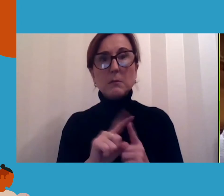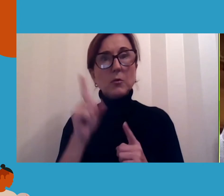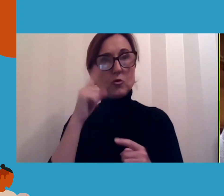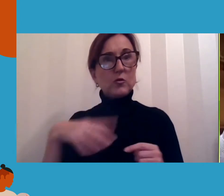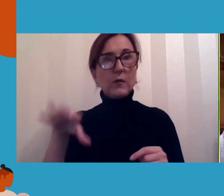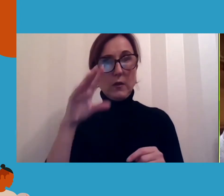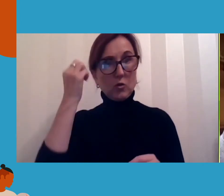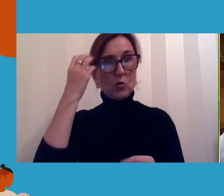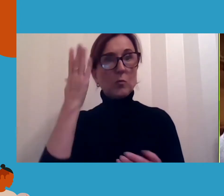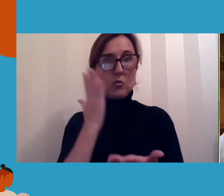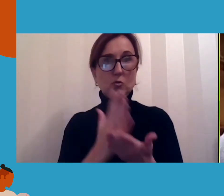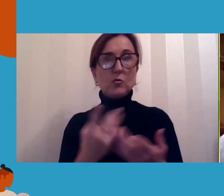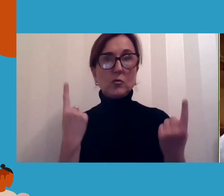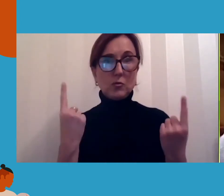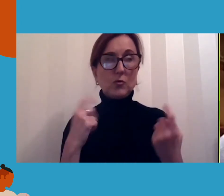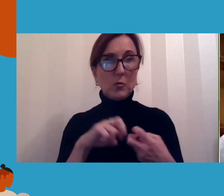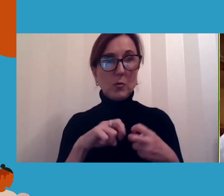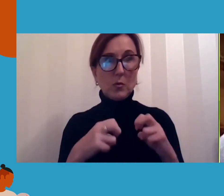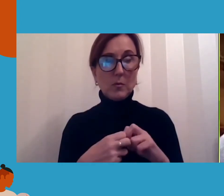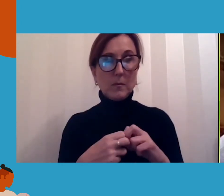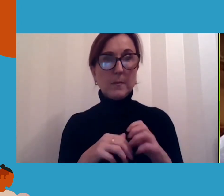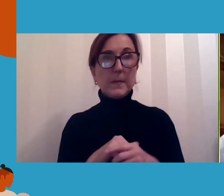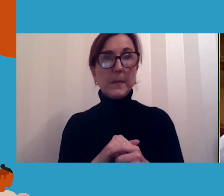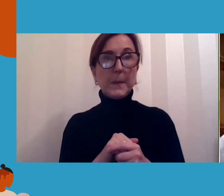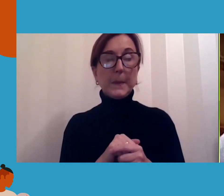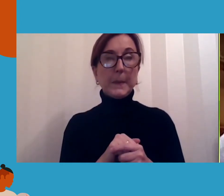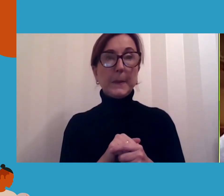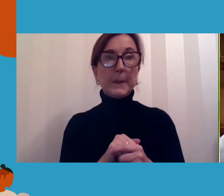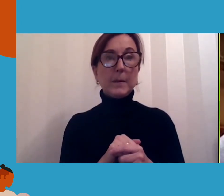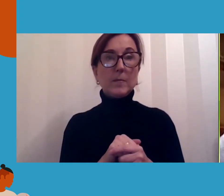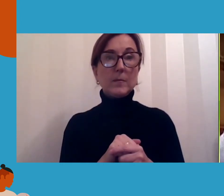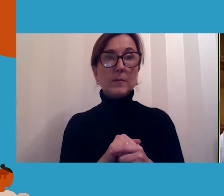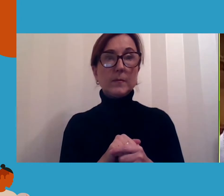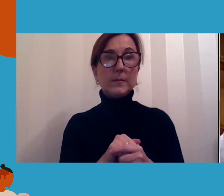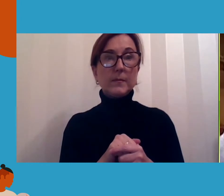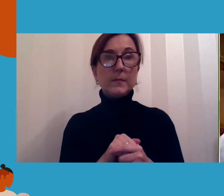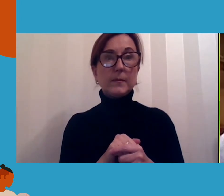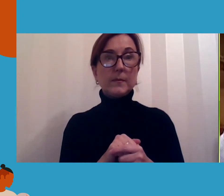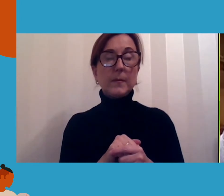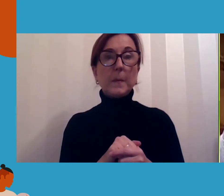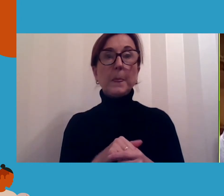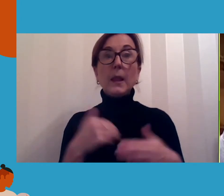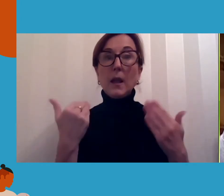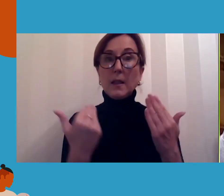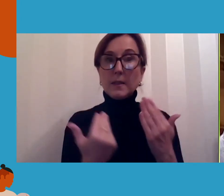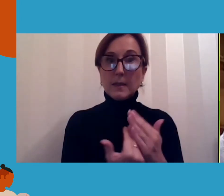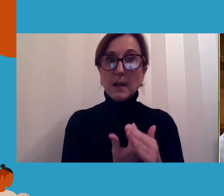or incitement and hate speech against publicly